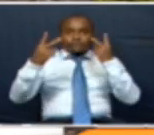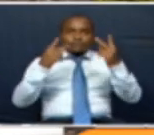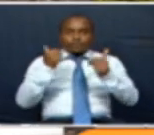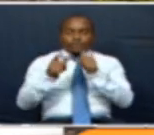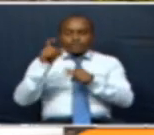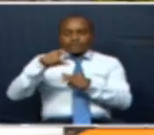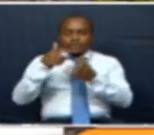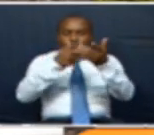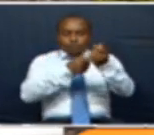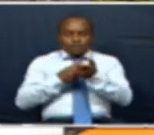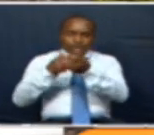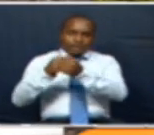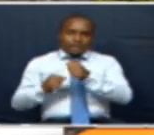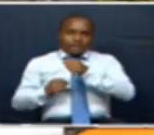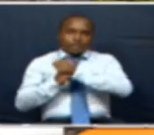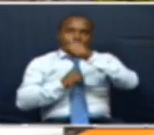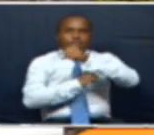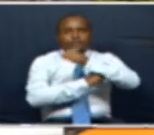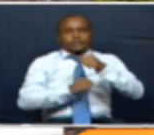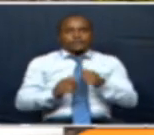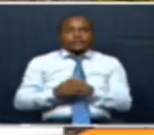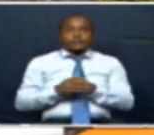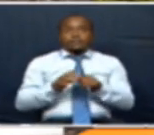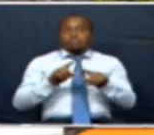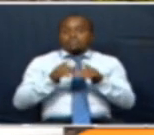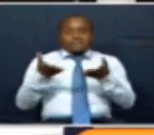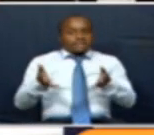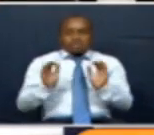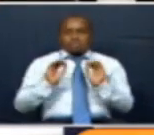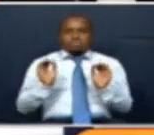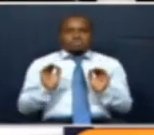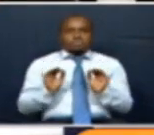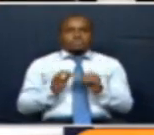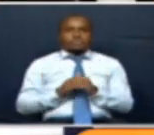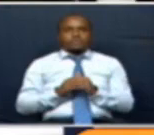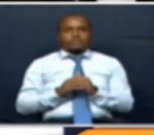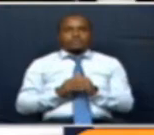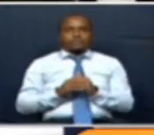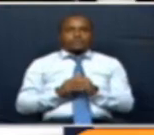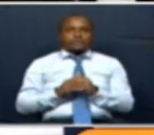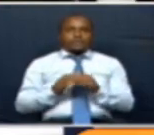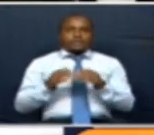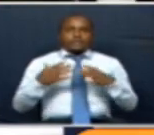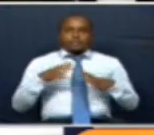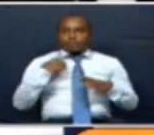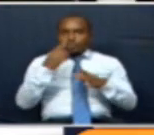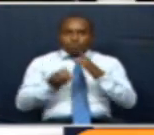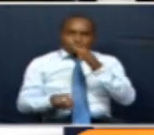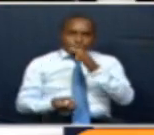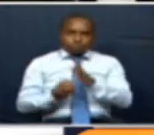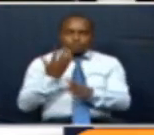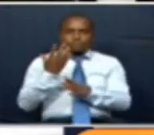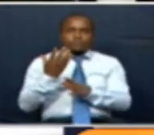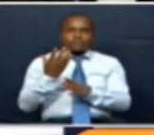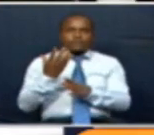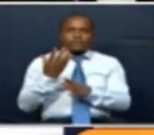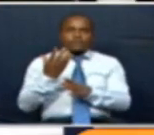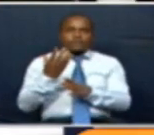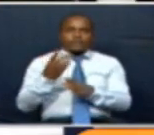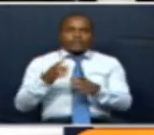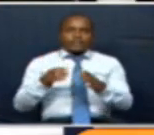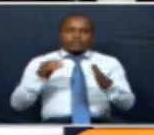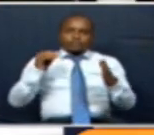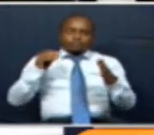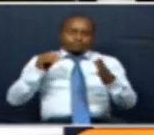to attract donors and sponsors, but not anymore. The founders had imprinted their mark on this